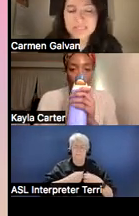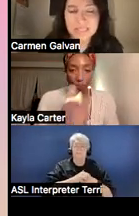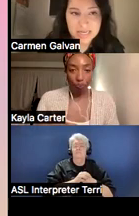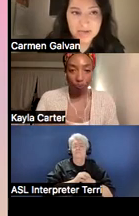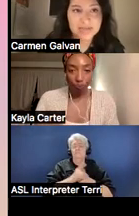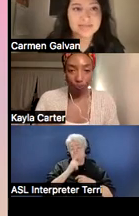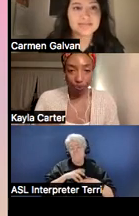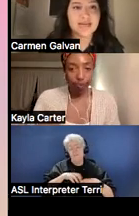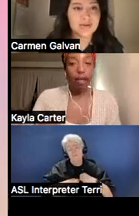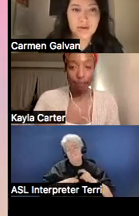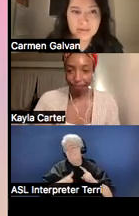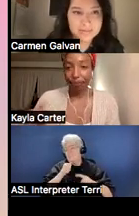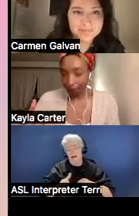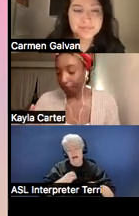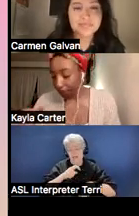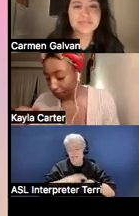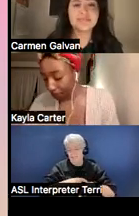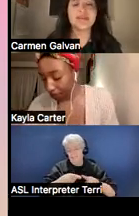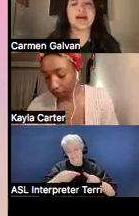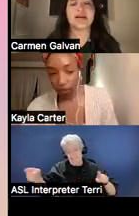grief isn't linear at all.